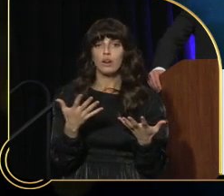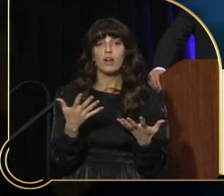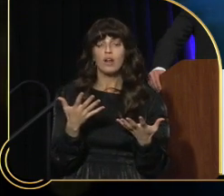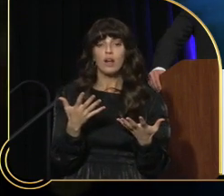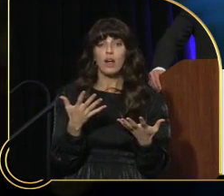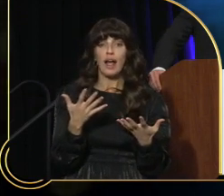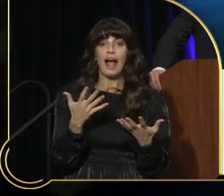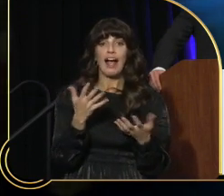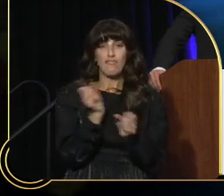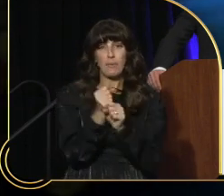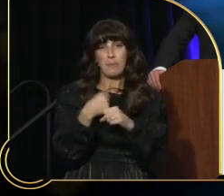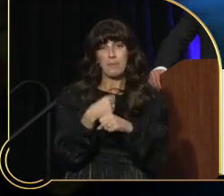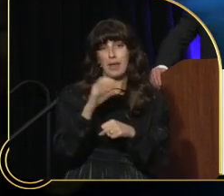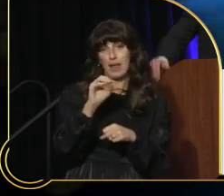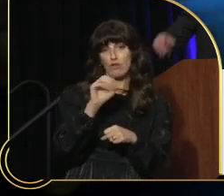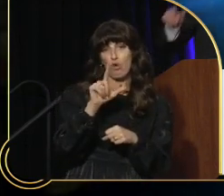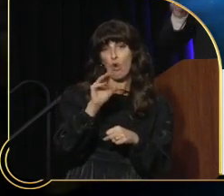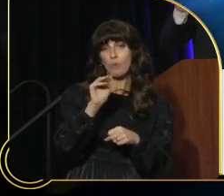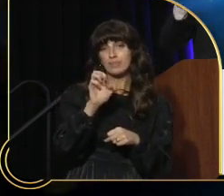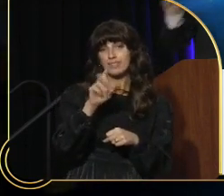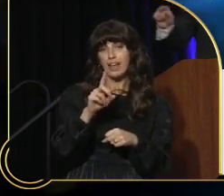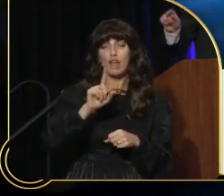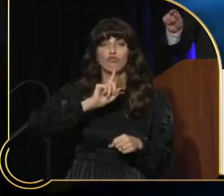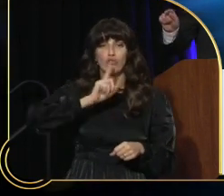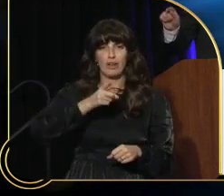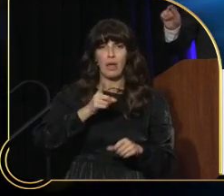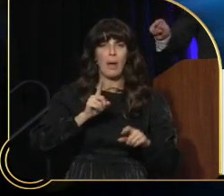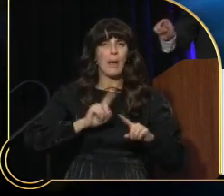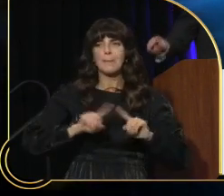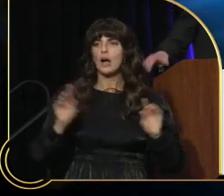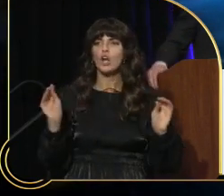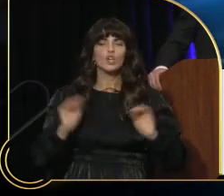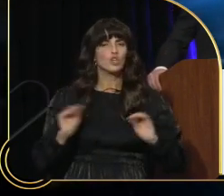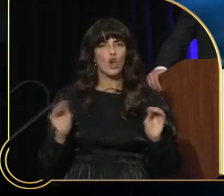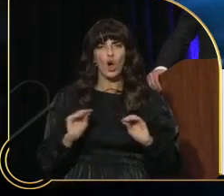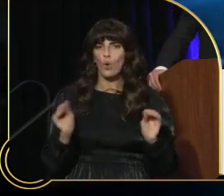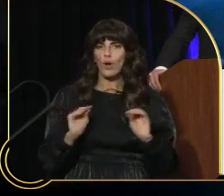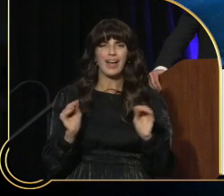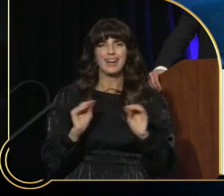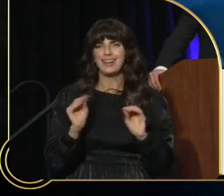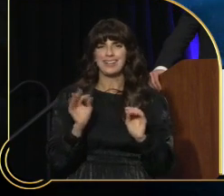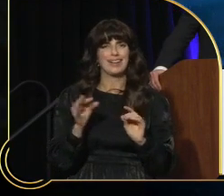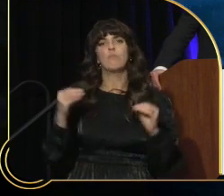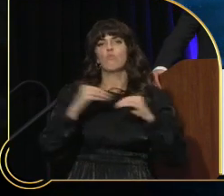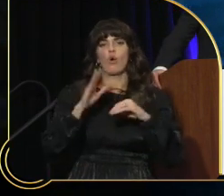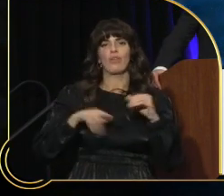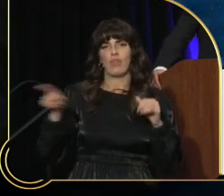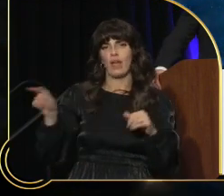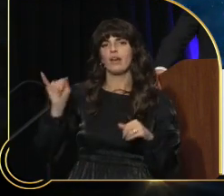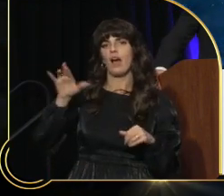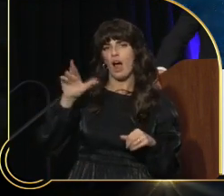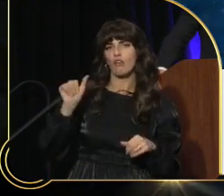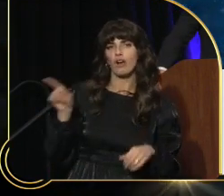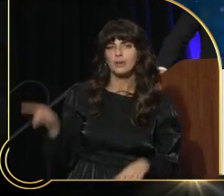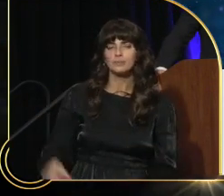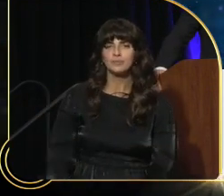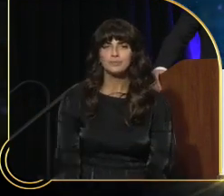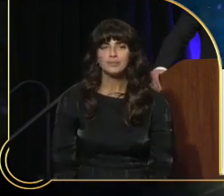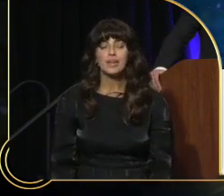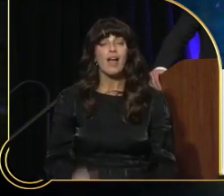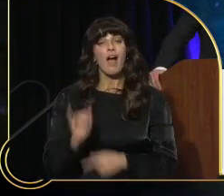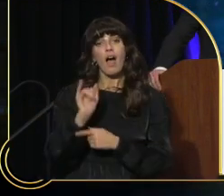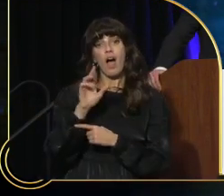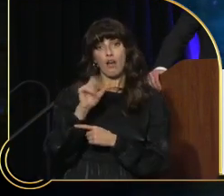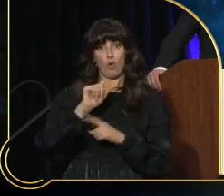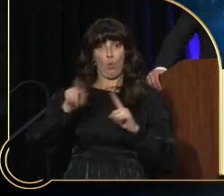making Olmstead real. There is no one who has more, who has had more to do with making Olmstead real than Ira Burnham. Ira,